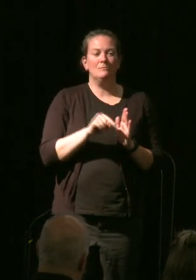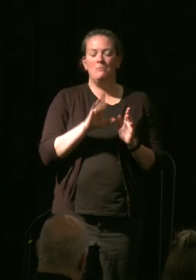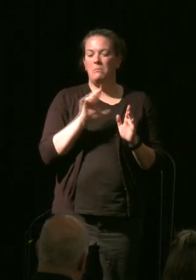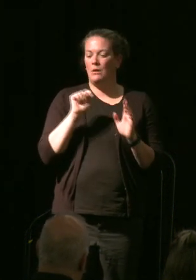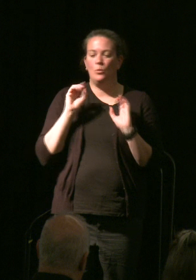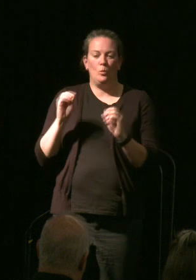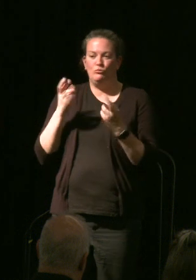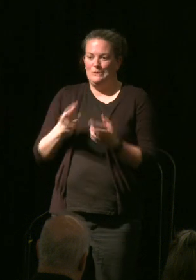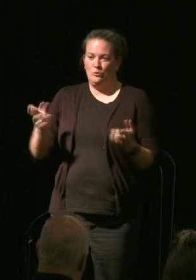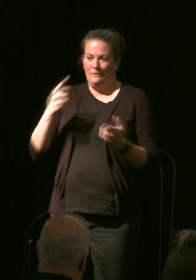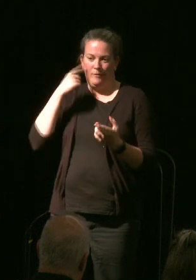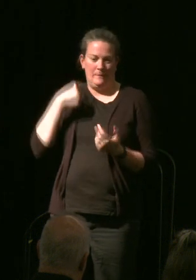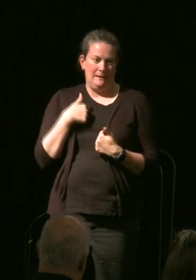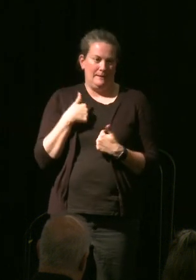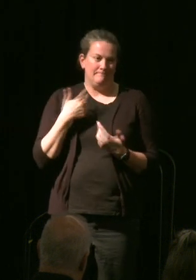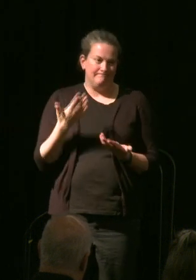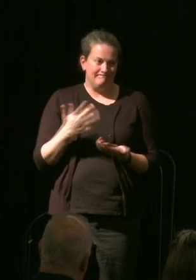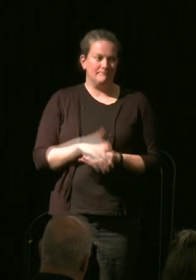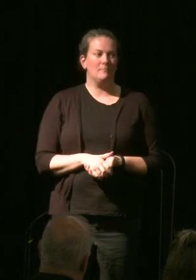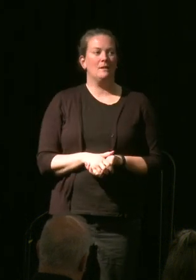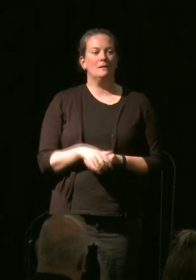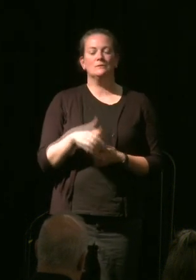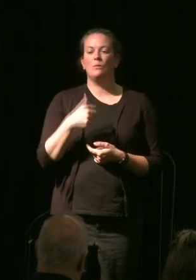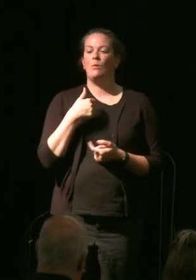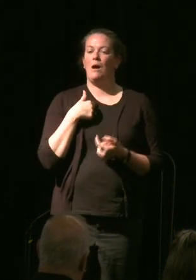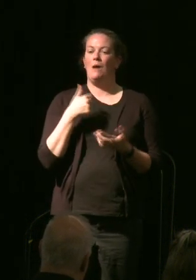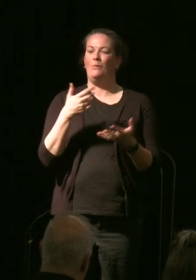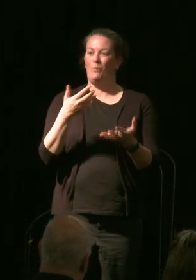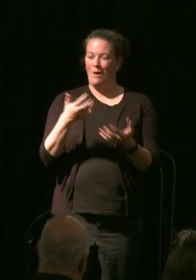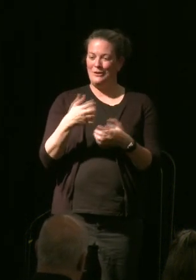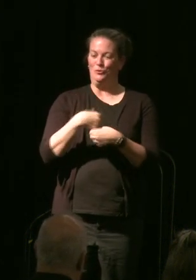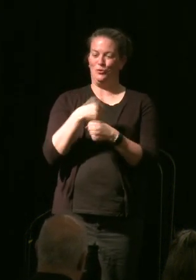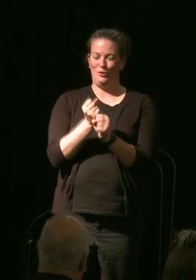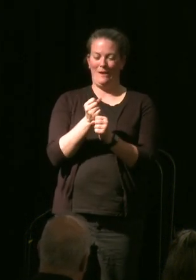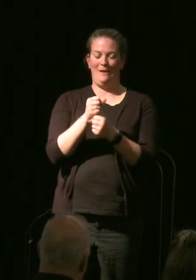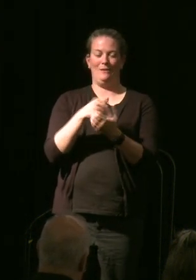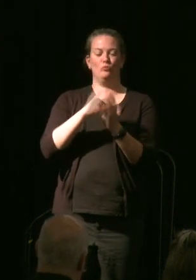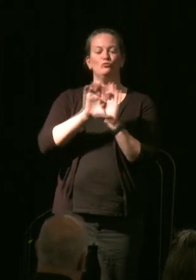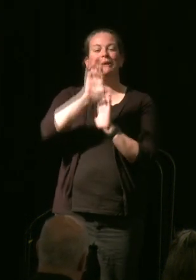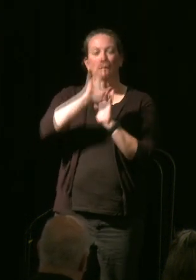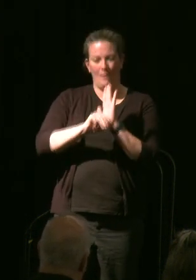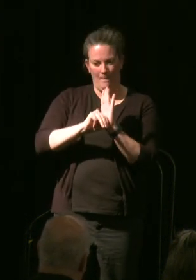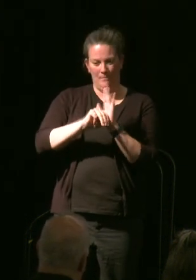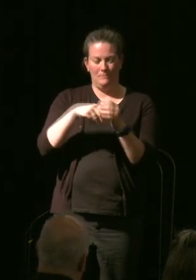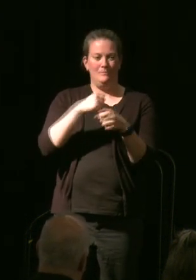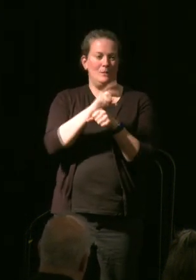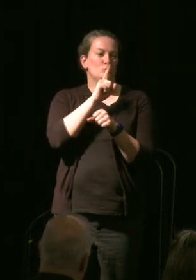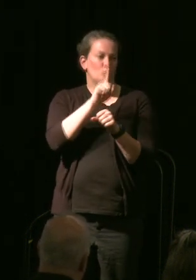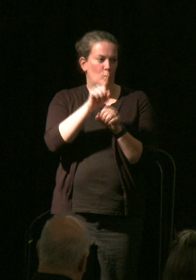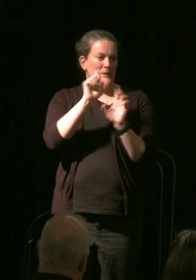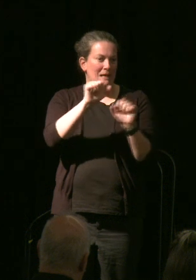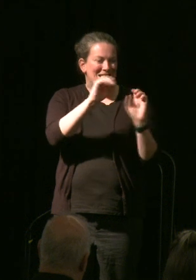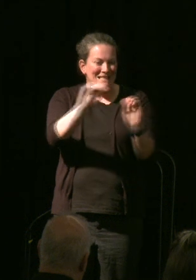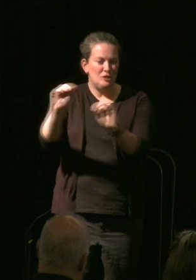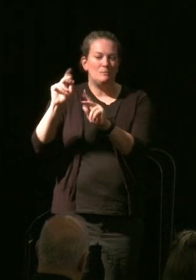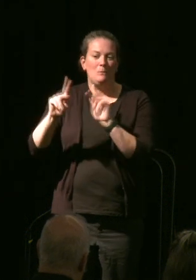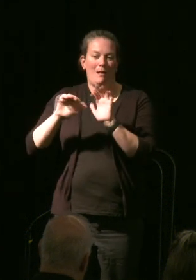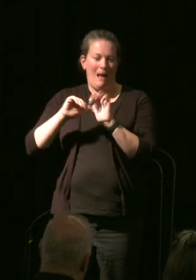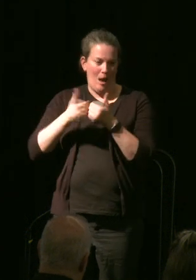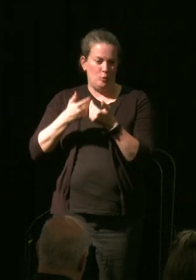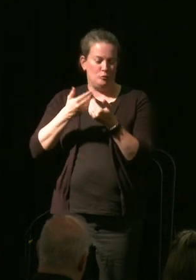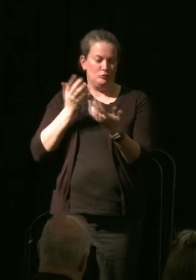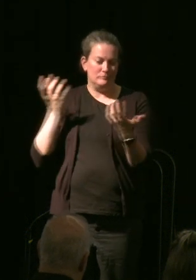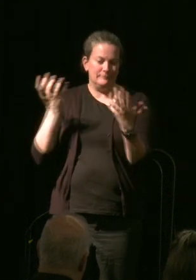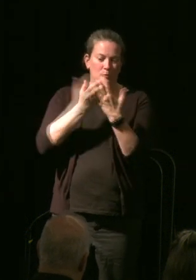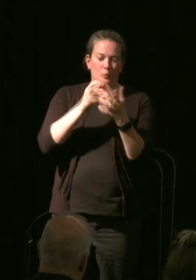to be able to have something that was more tangible so that we could address that. So because the ambassadors are the frontline workers,